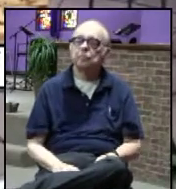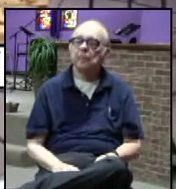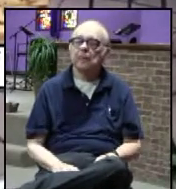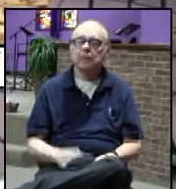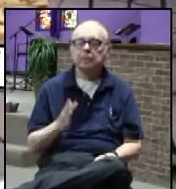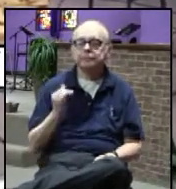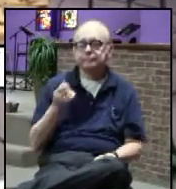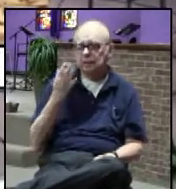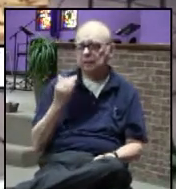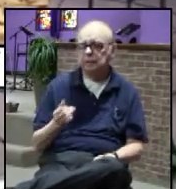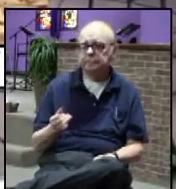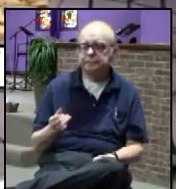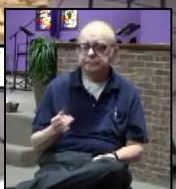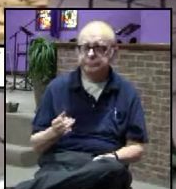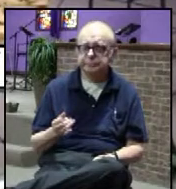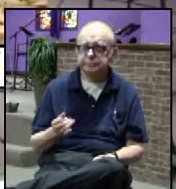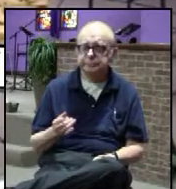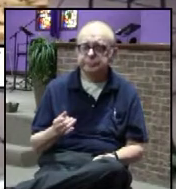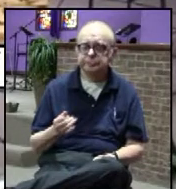Because why?